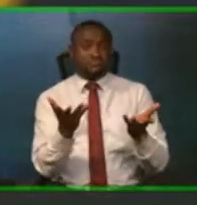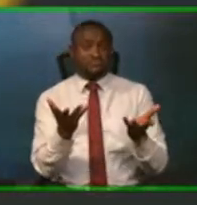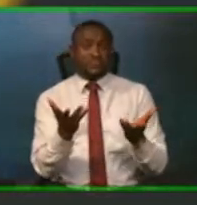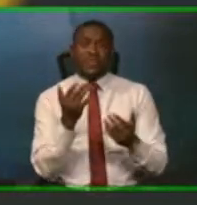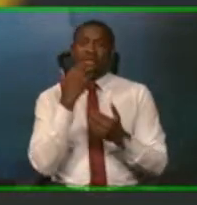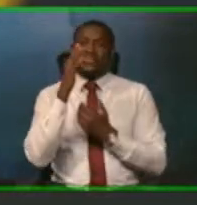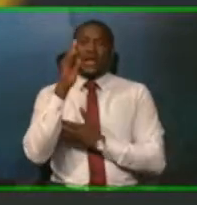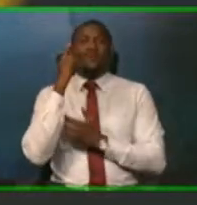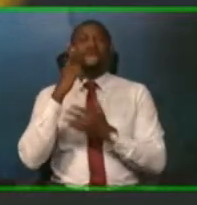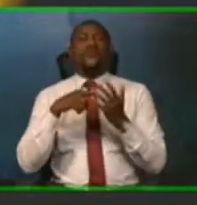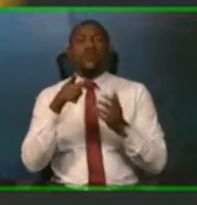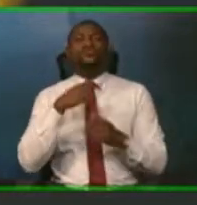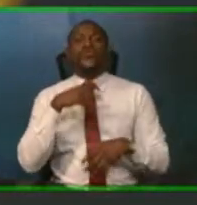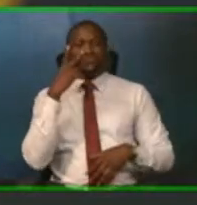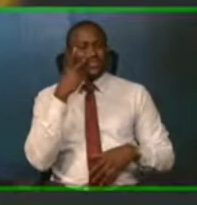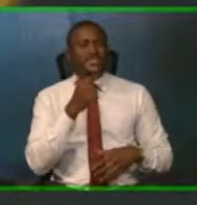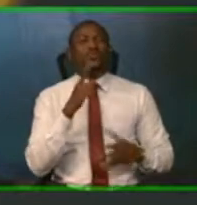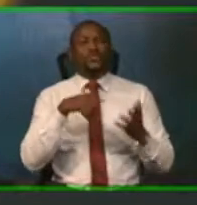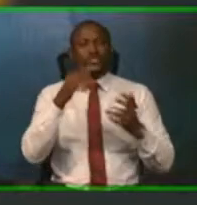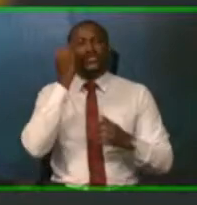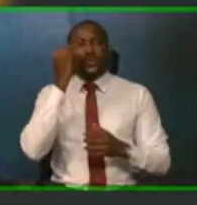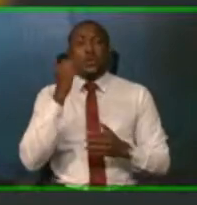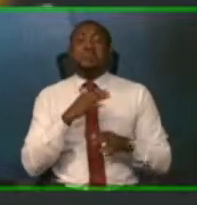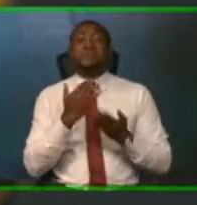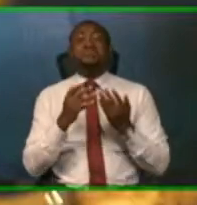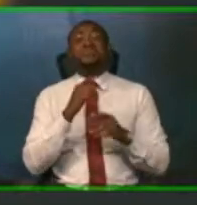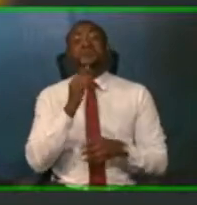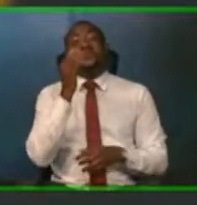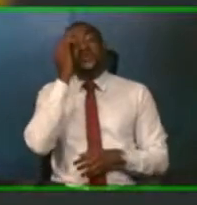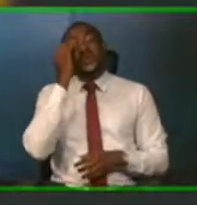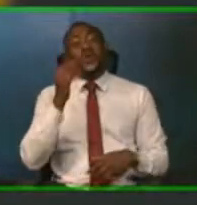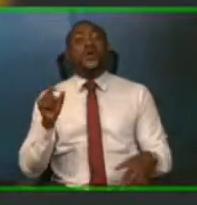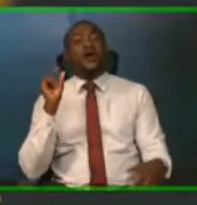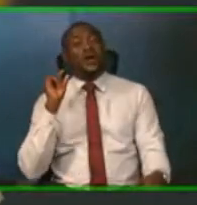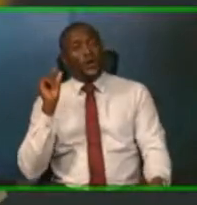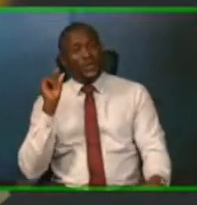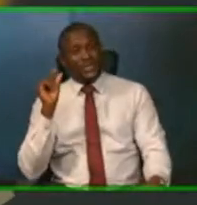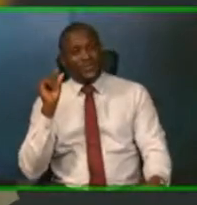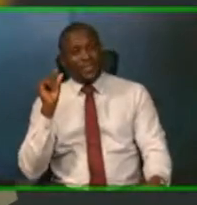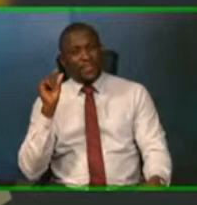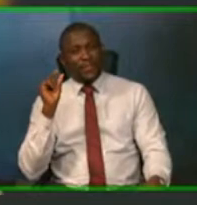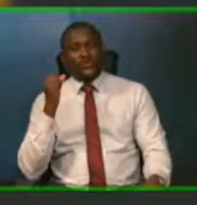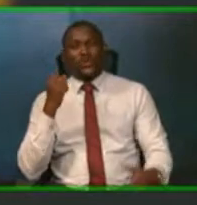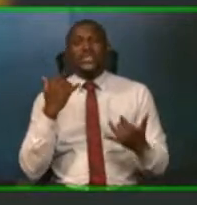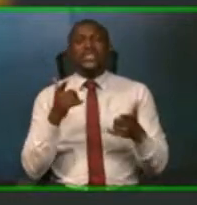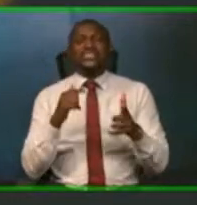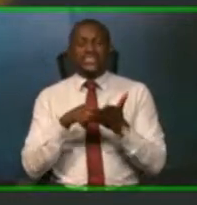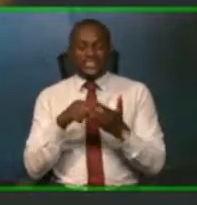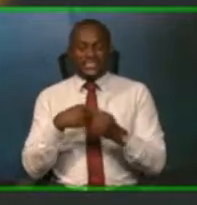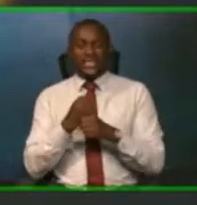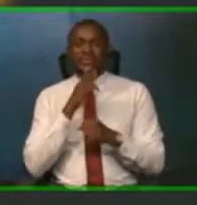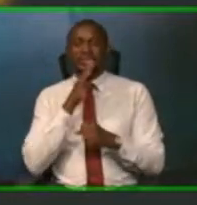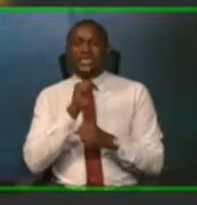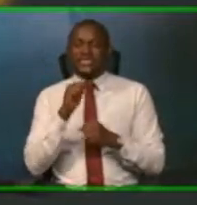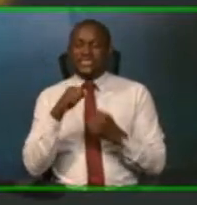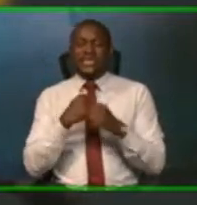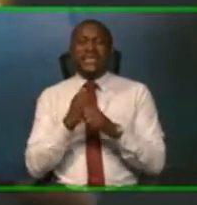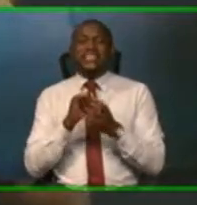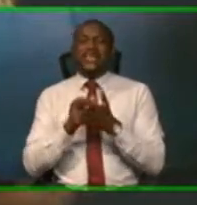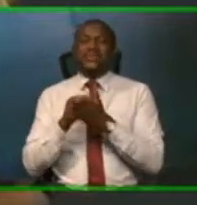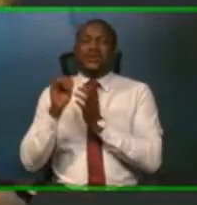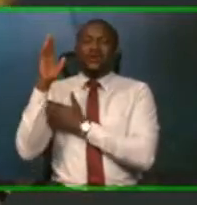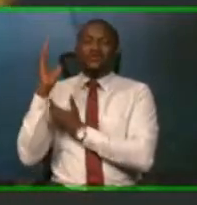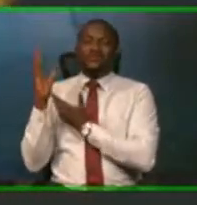Thank God for what you have seen, but could it be that you know only? So let this year be the year that God will bring